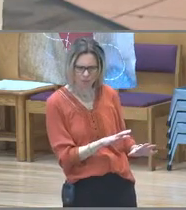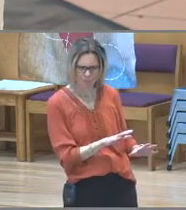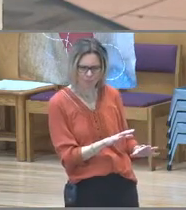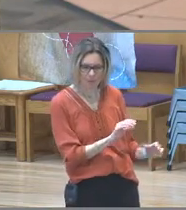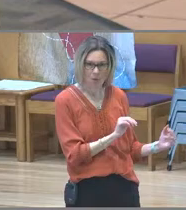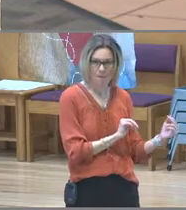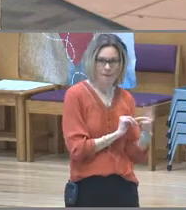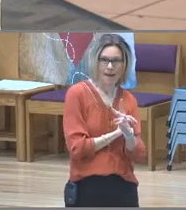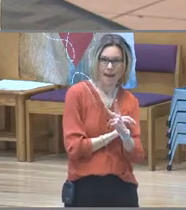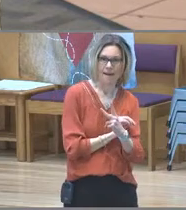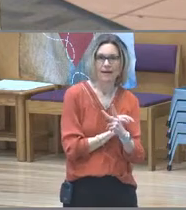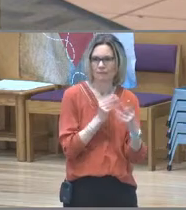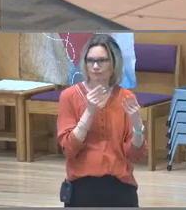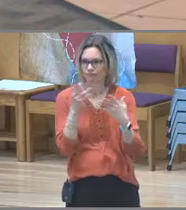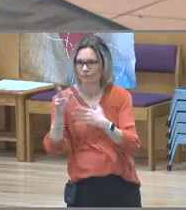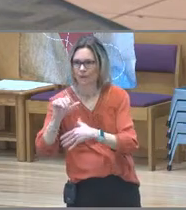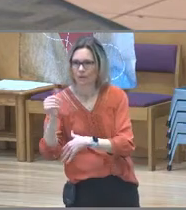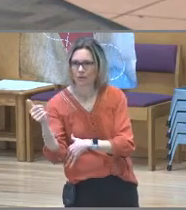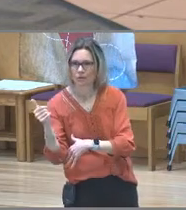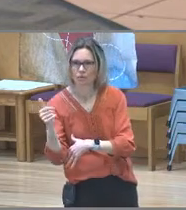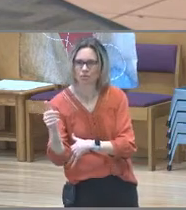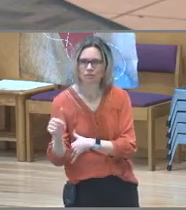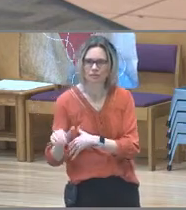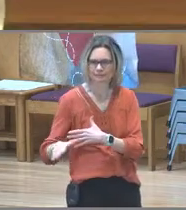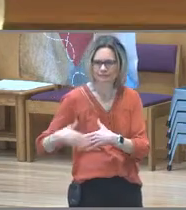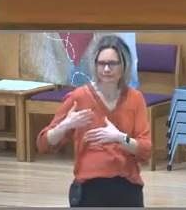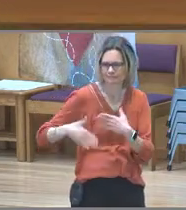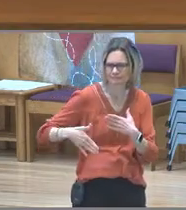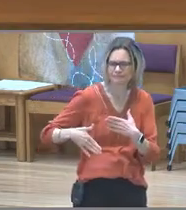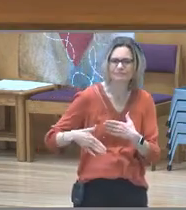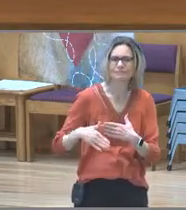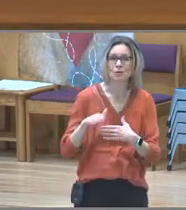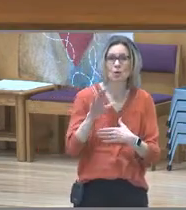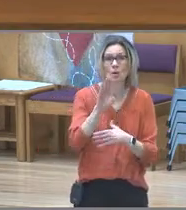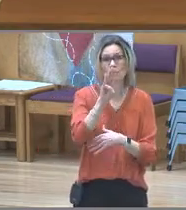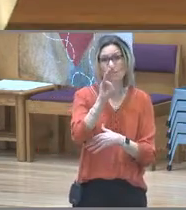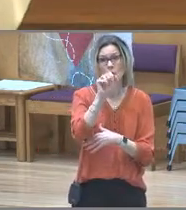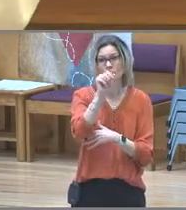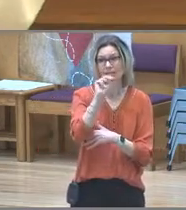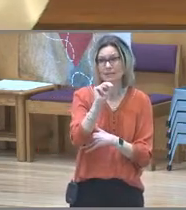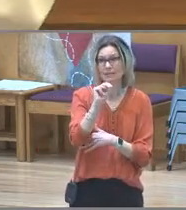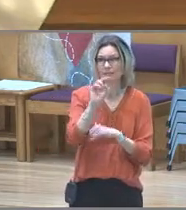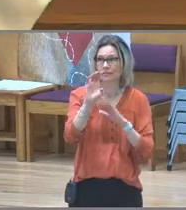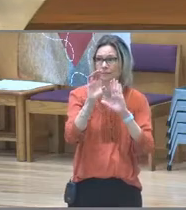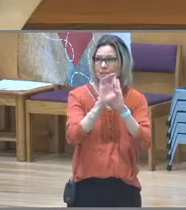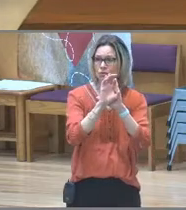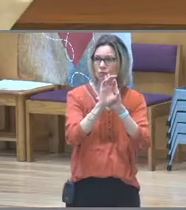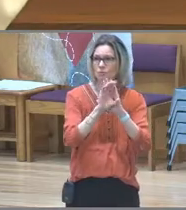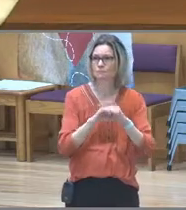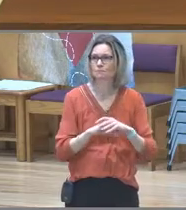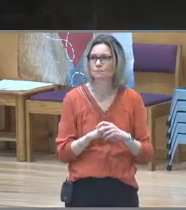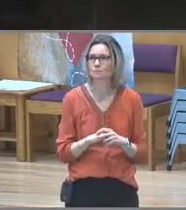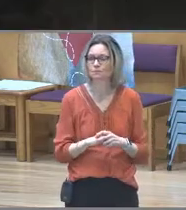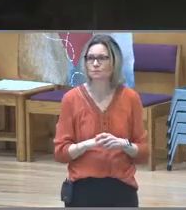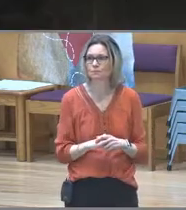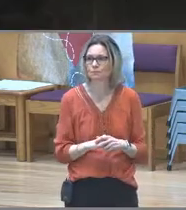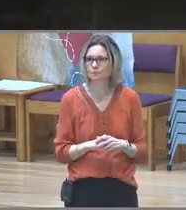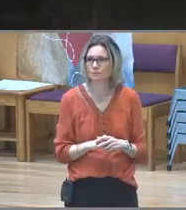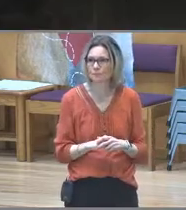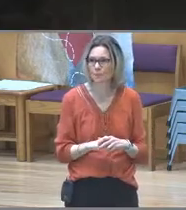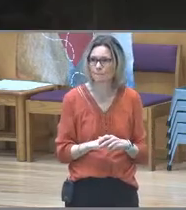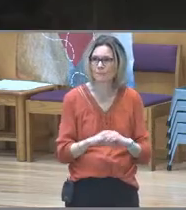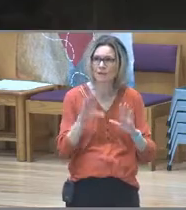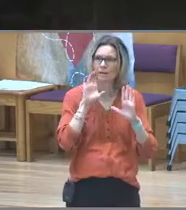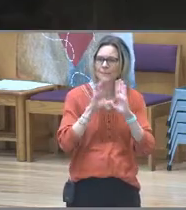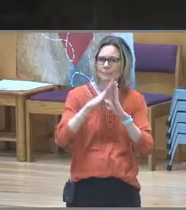others? To conclude, I would like to, in your bulletin, you have this picture. This picture that